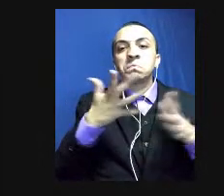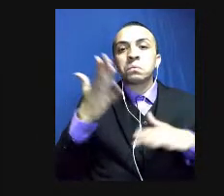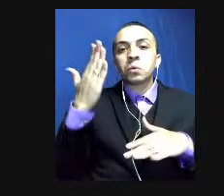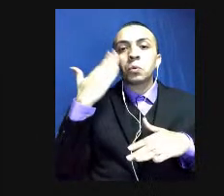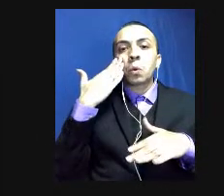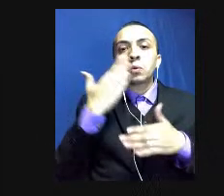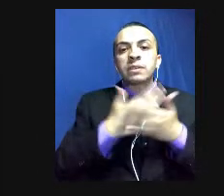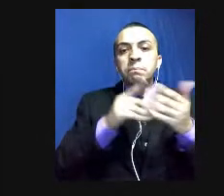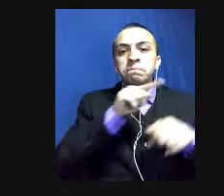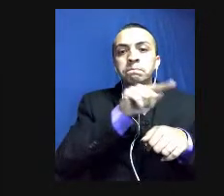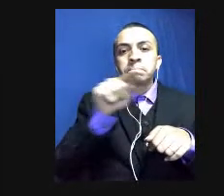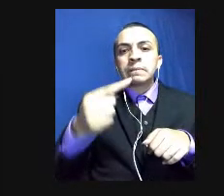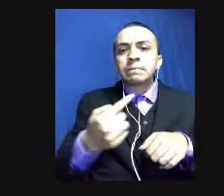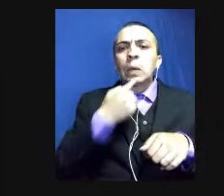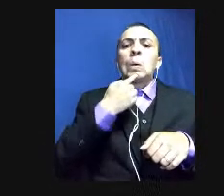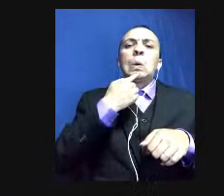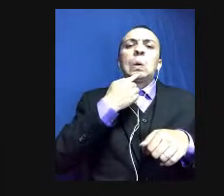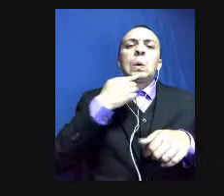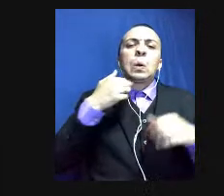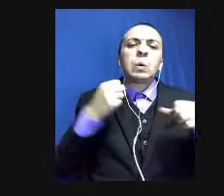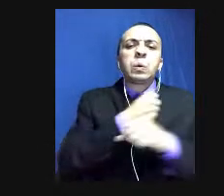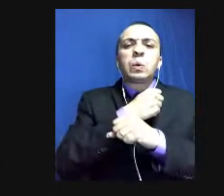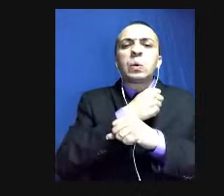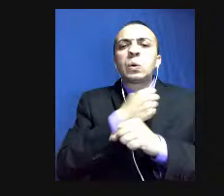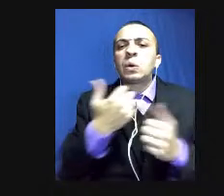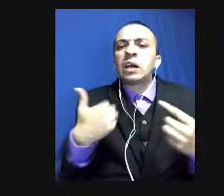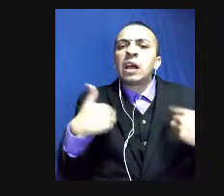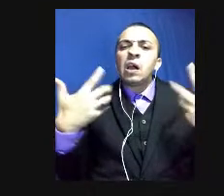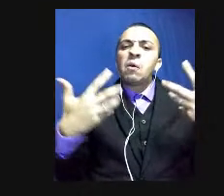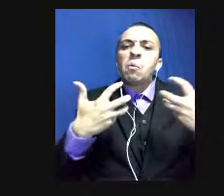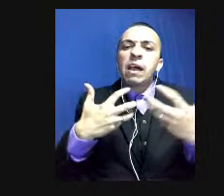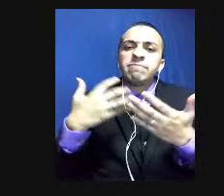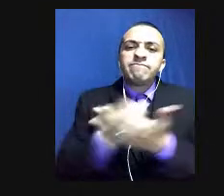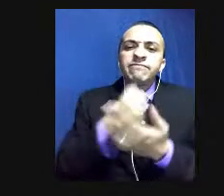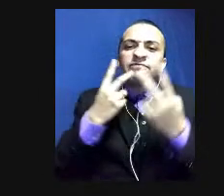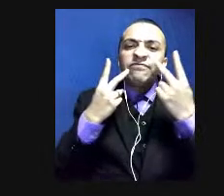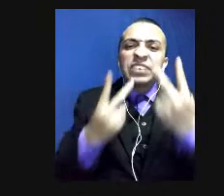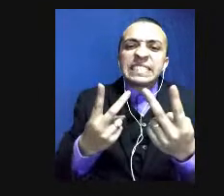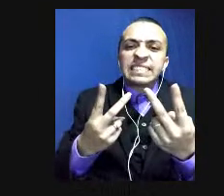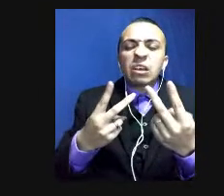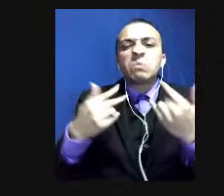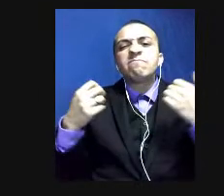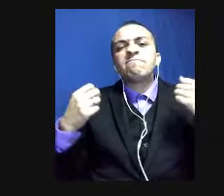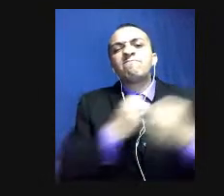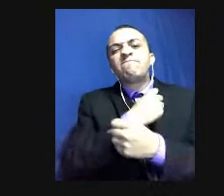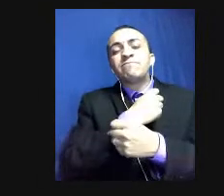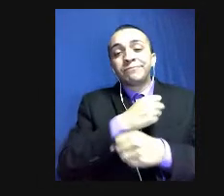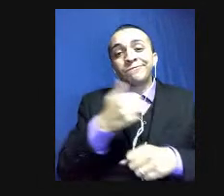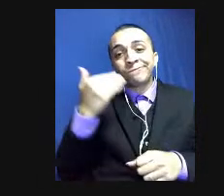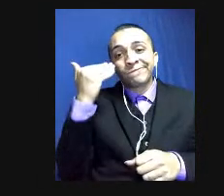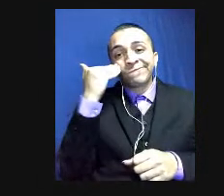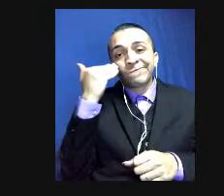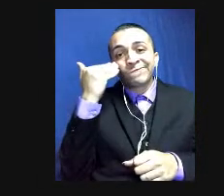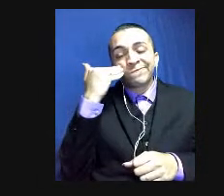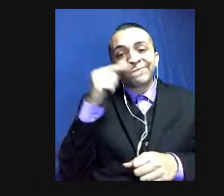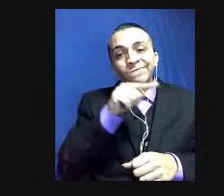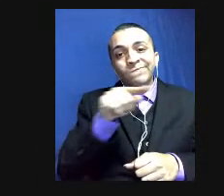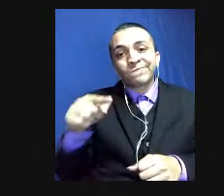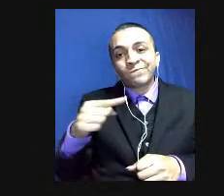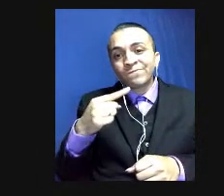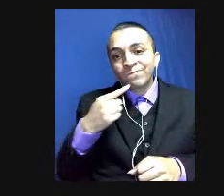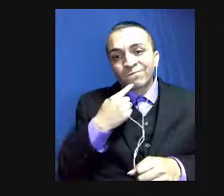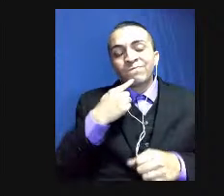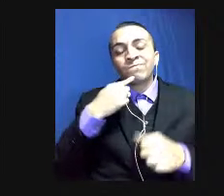some folks that have wanted to come up and visit the forest and do the activities that they are so familiar with doing out on the forest.